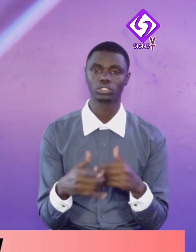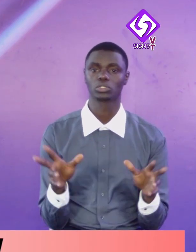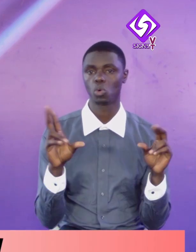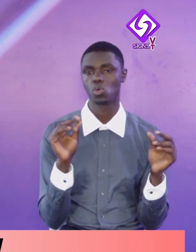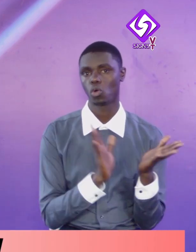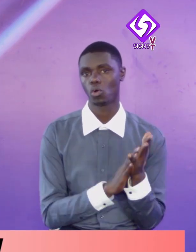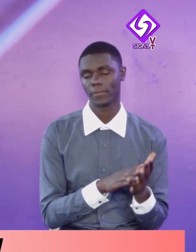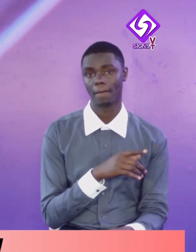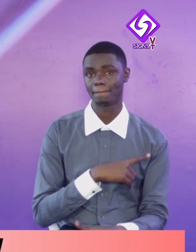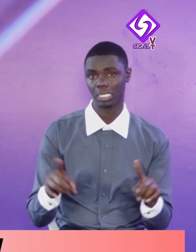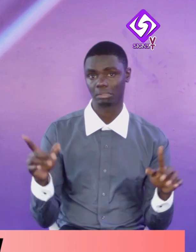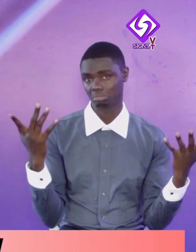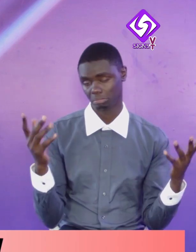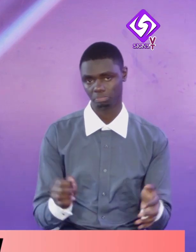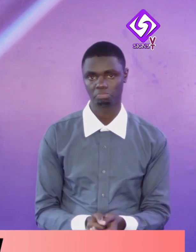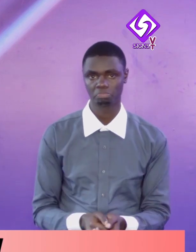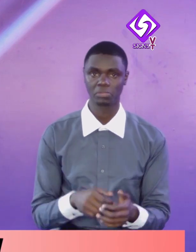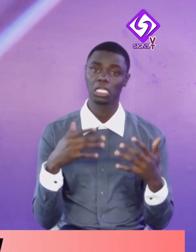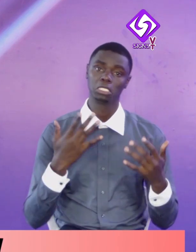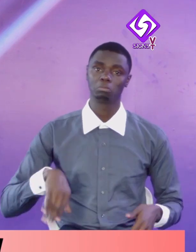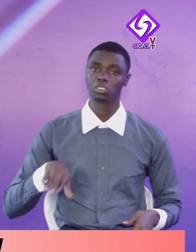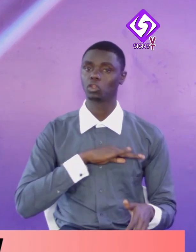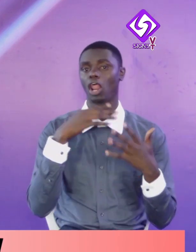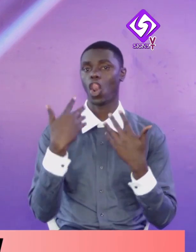Anyway, despite Barcelona losing,